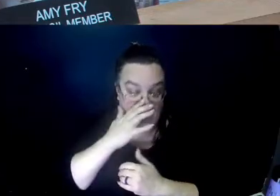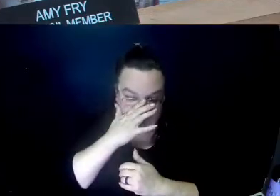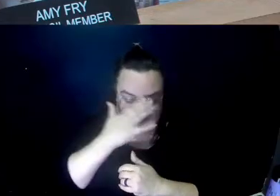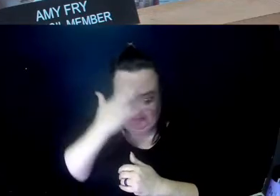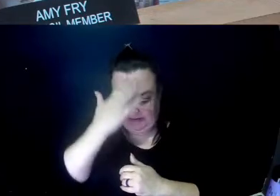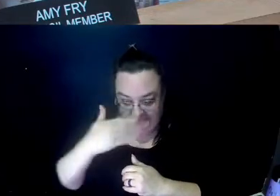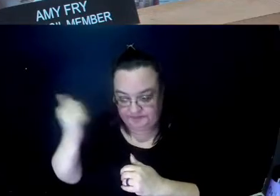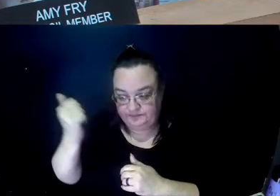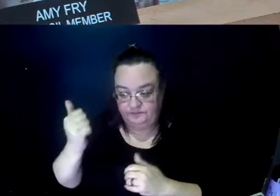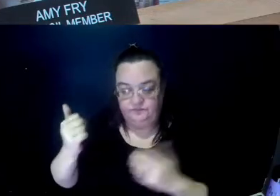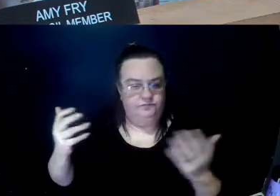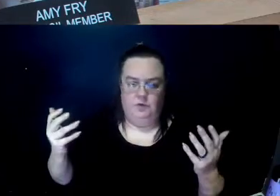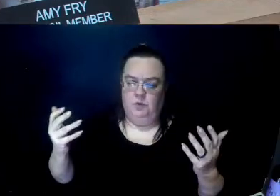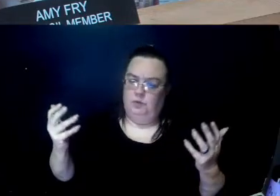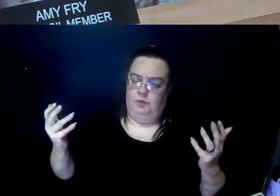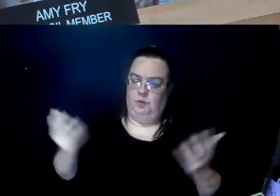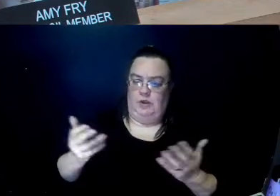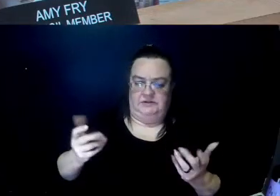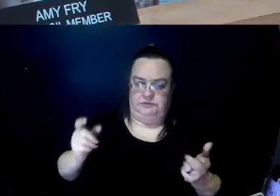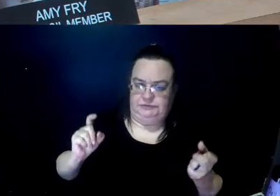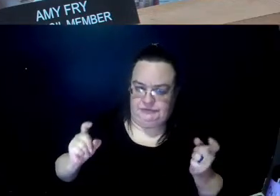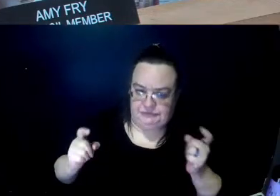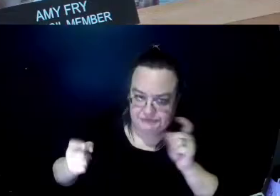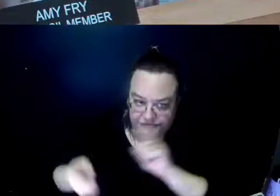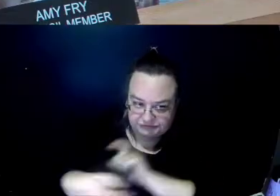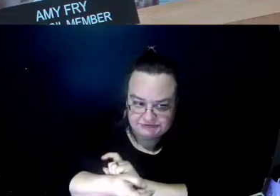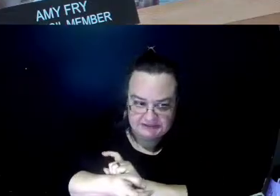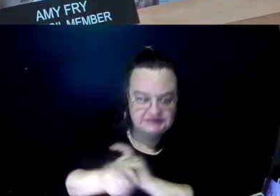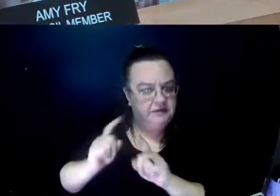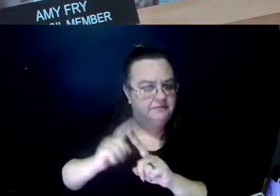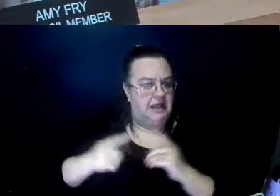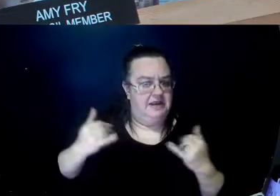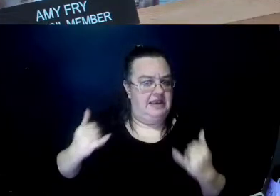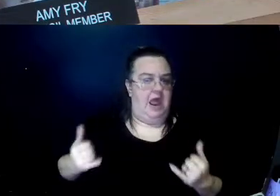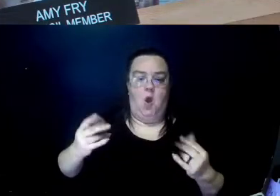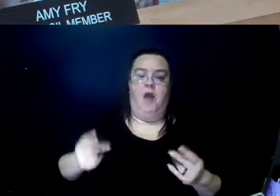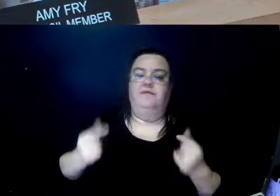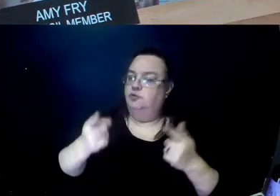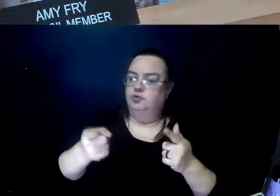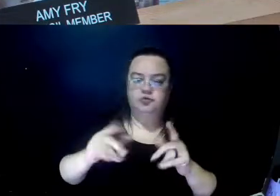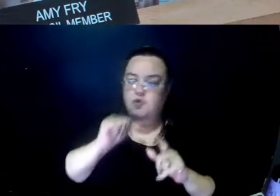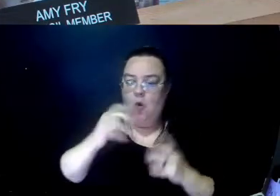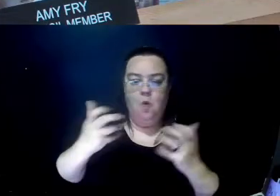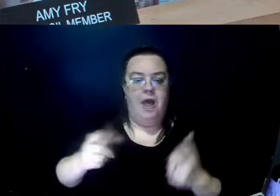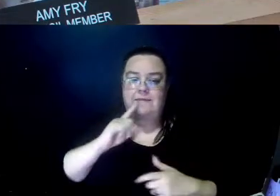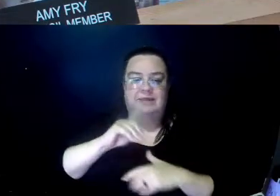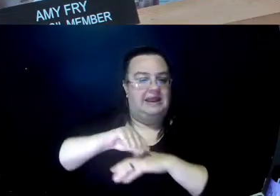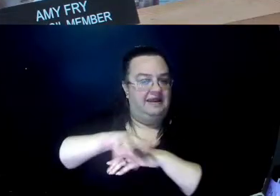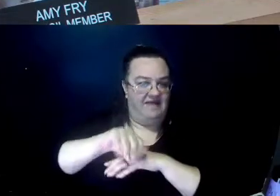because what changed? That now all of a sudden you don't want to be an advisory body.